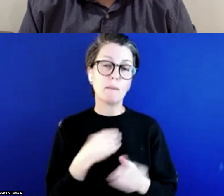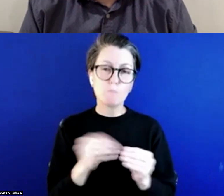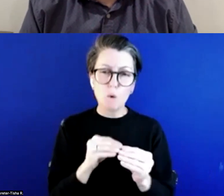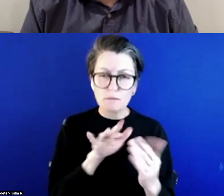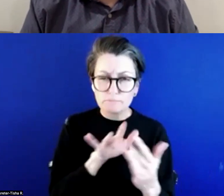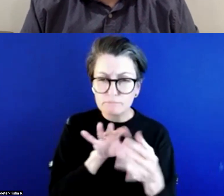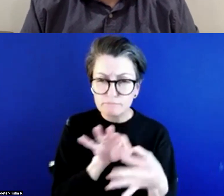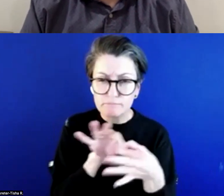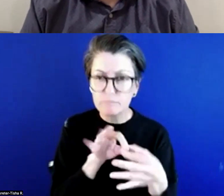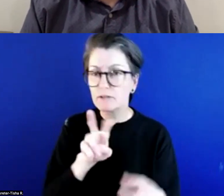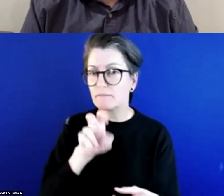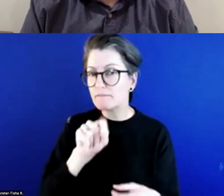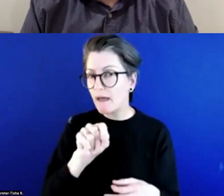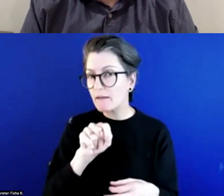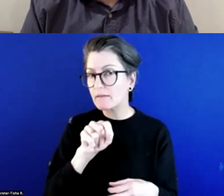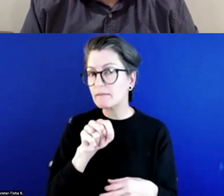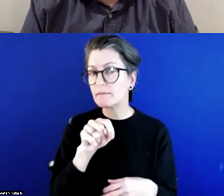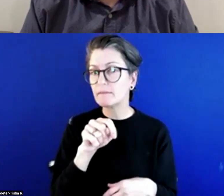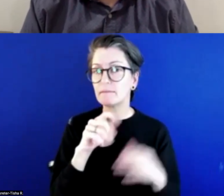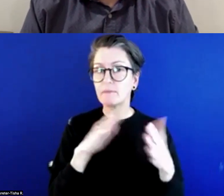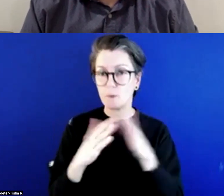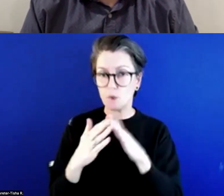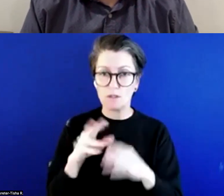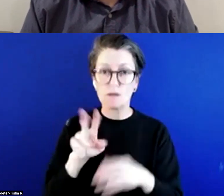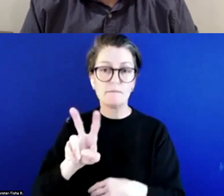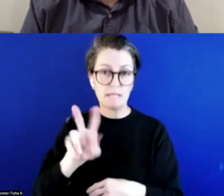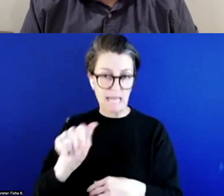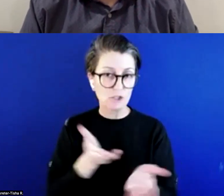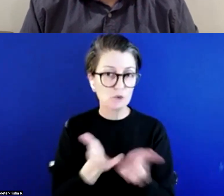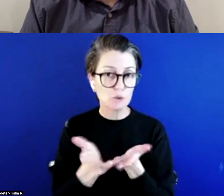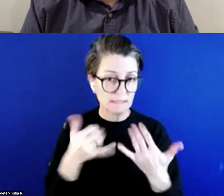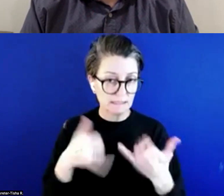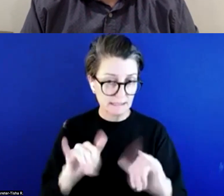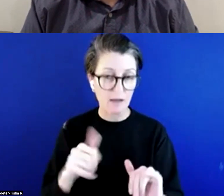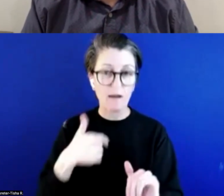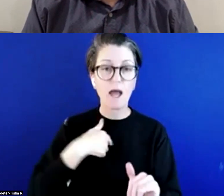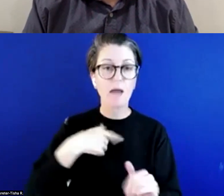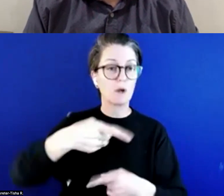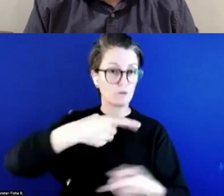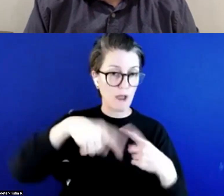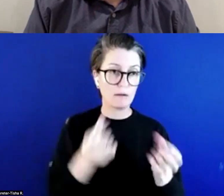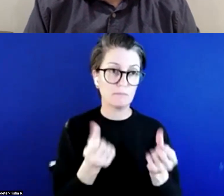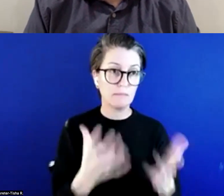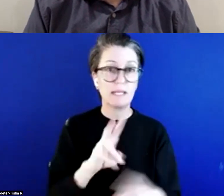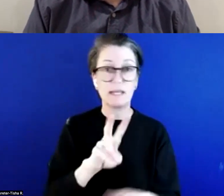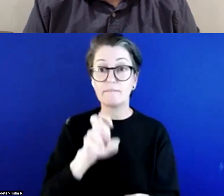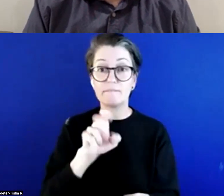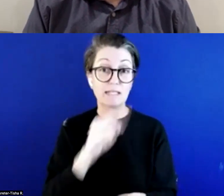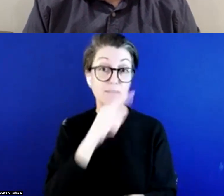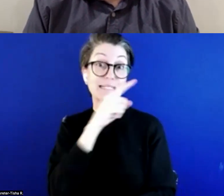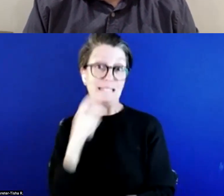I still get services from the VA, and I'm around more veterans because of that disability. And